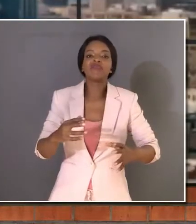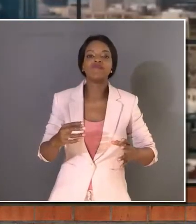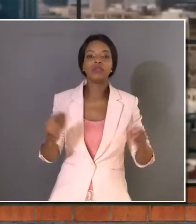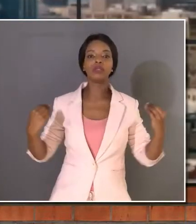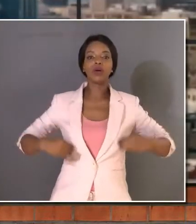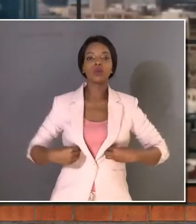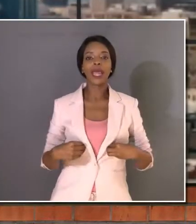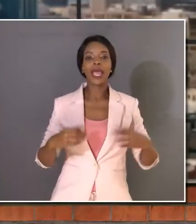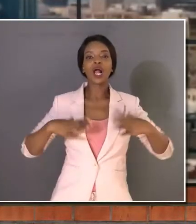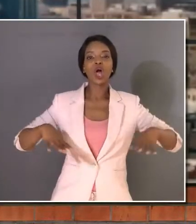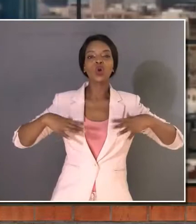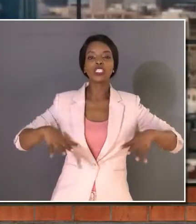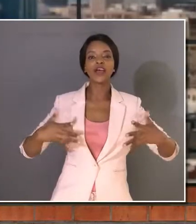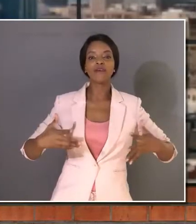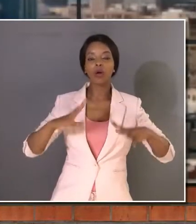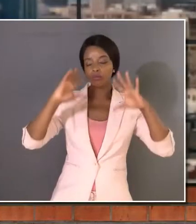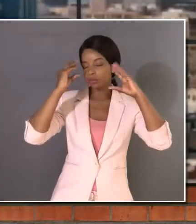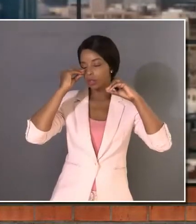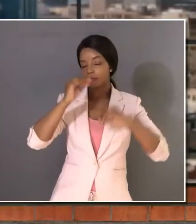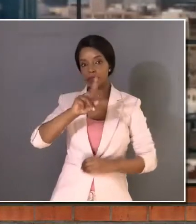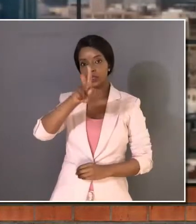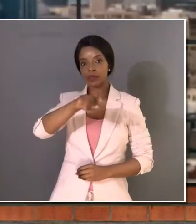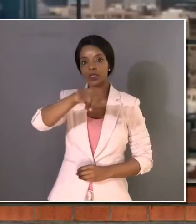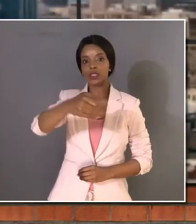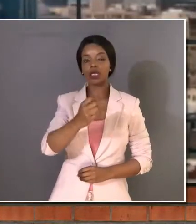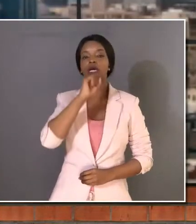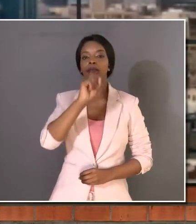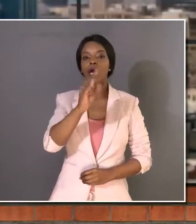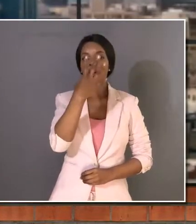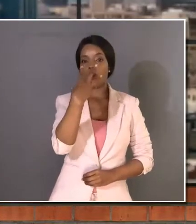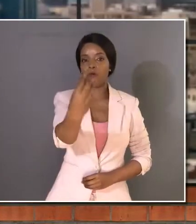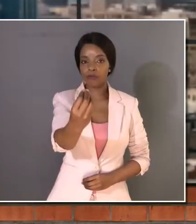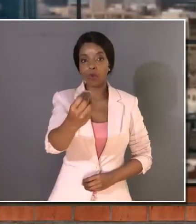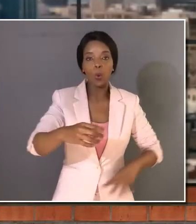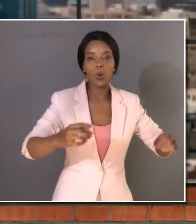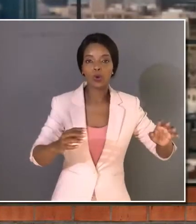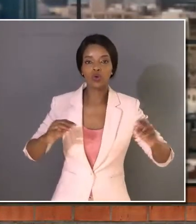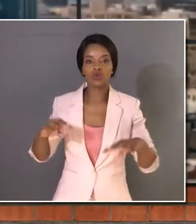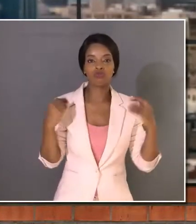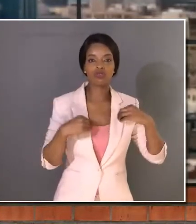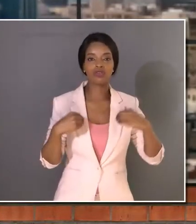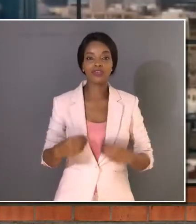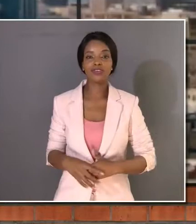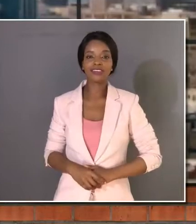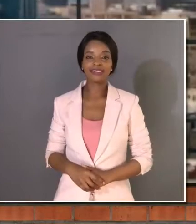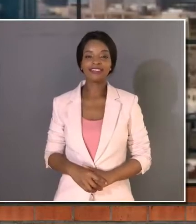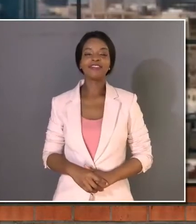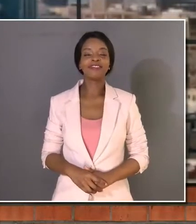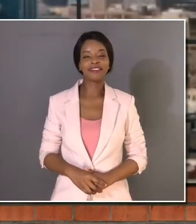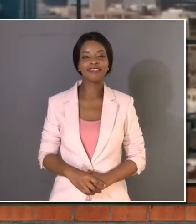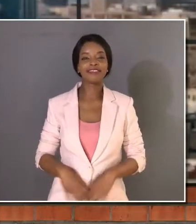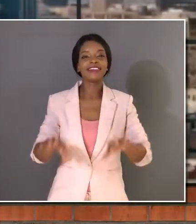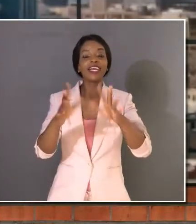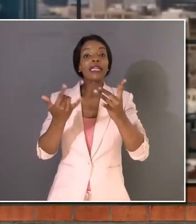pajamas. And that's exactly why your screens were turned off. All right. So Now on to our next step, just to make sure this all